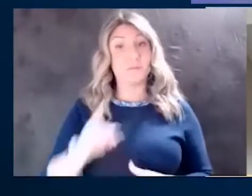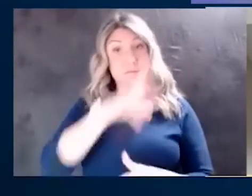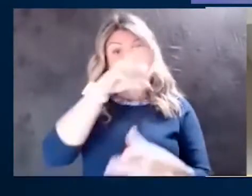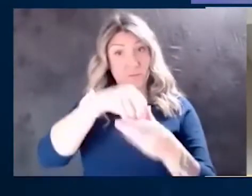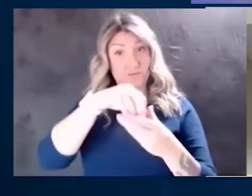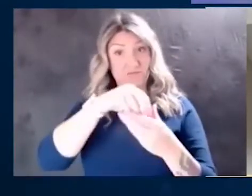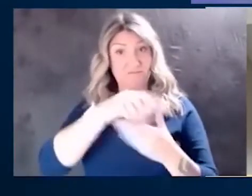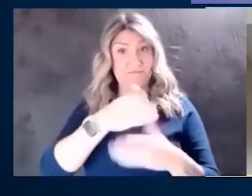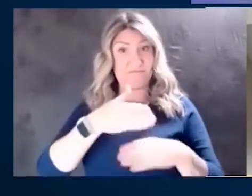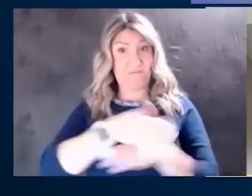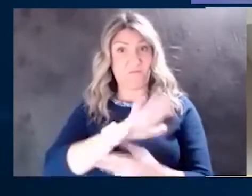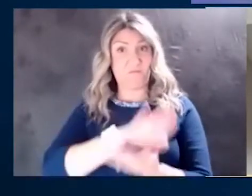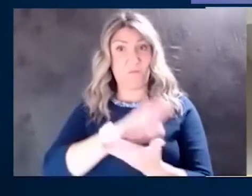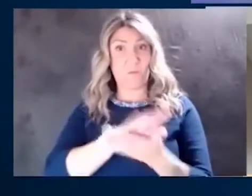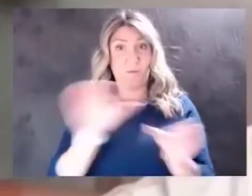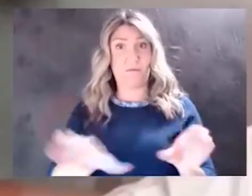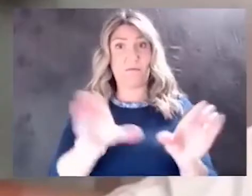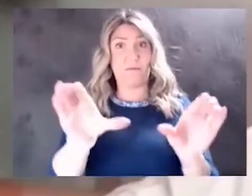activities here as well?